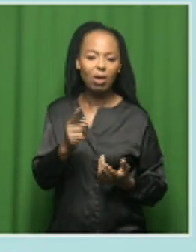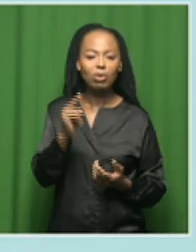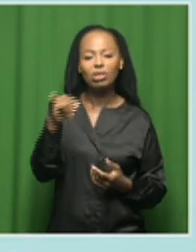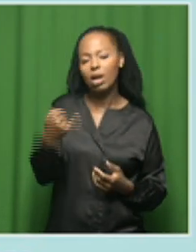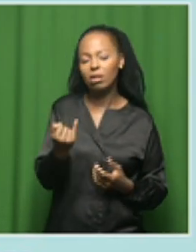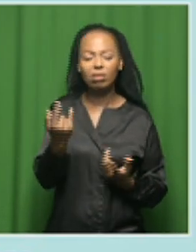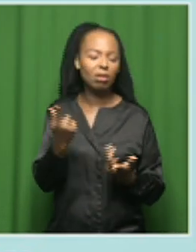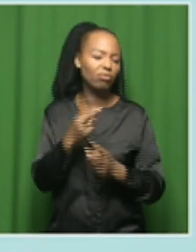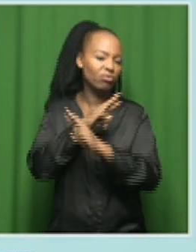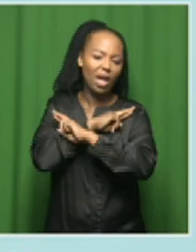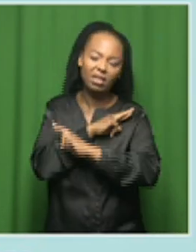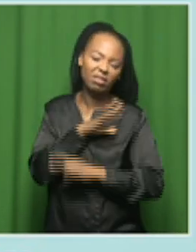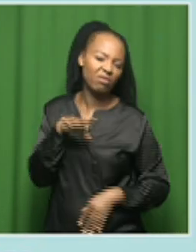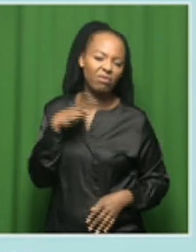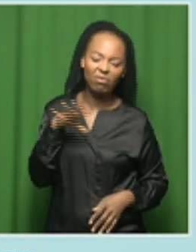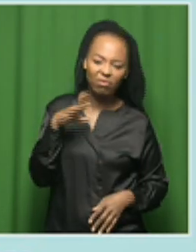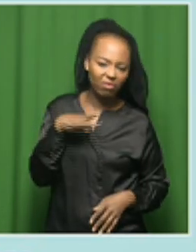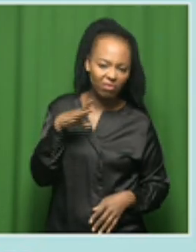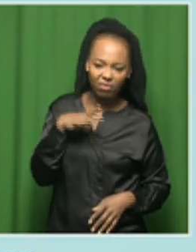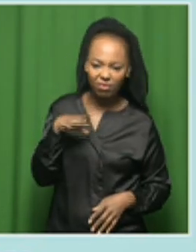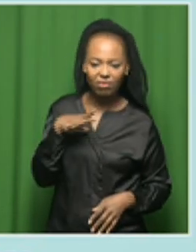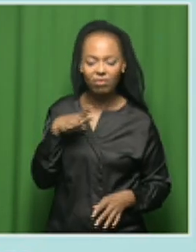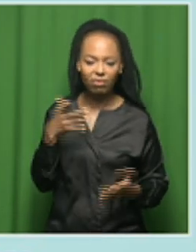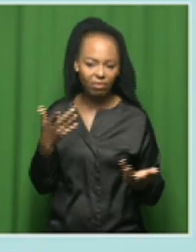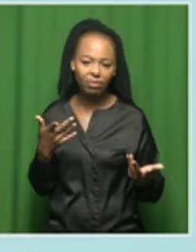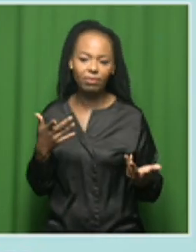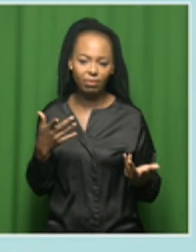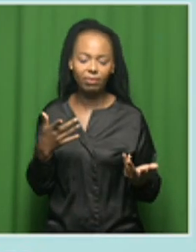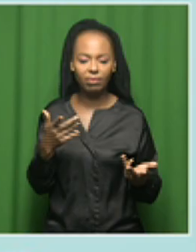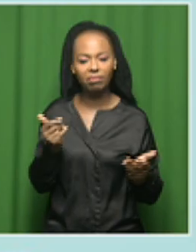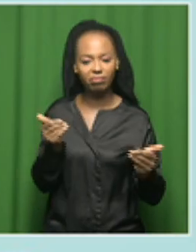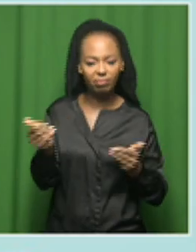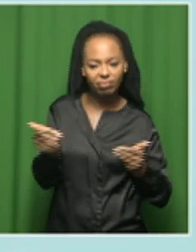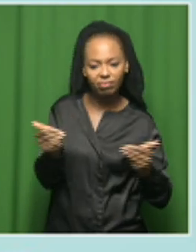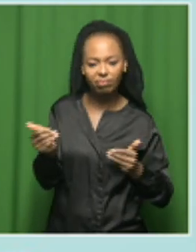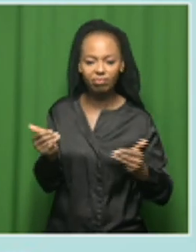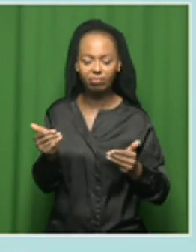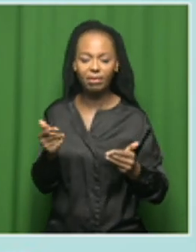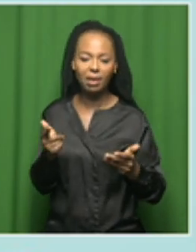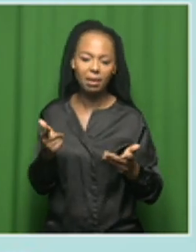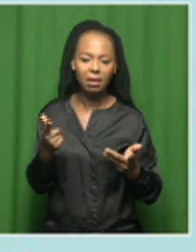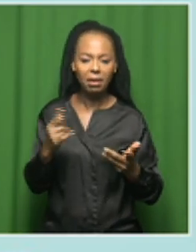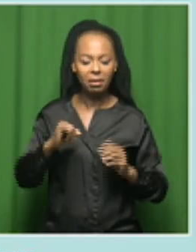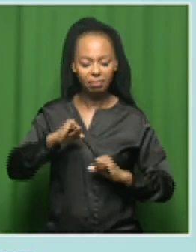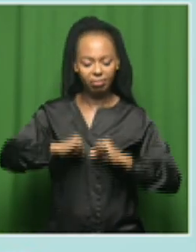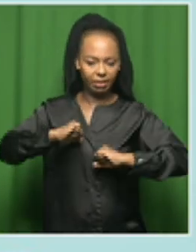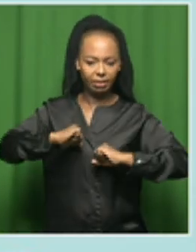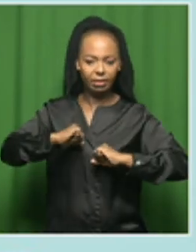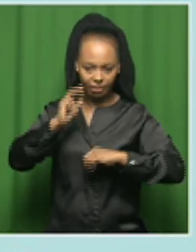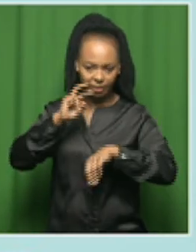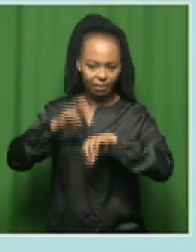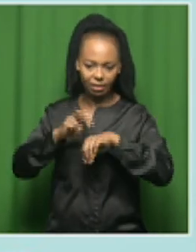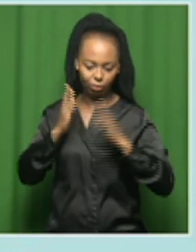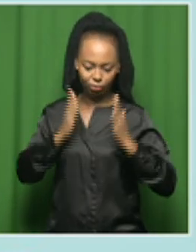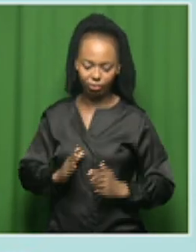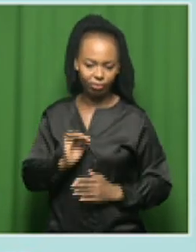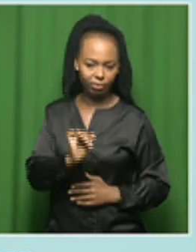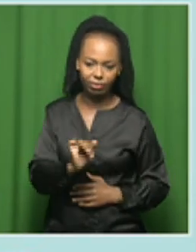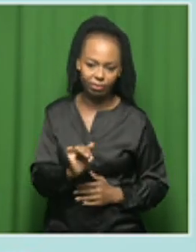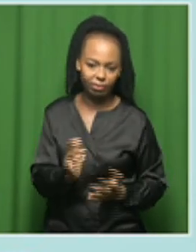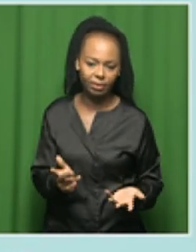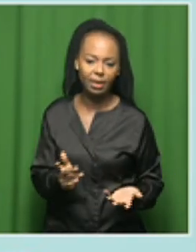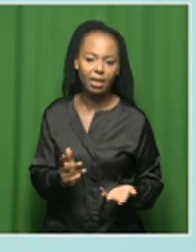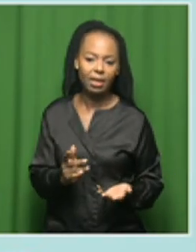ice, elevate it, and wear things that are not going to hurt the joint